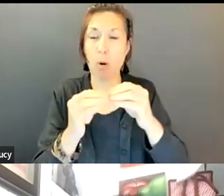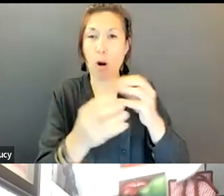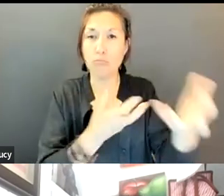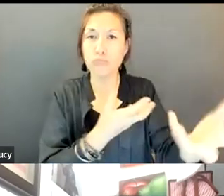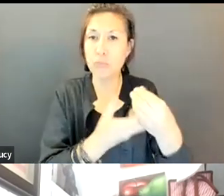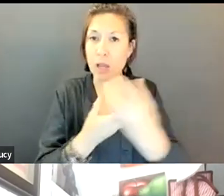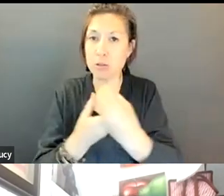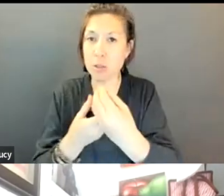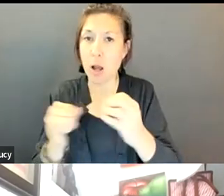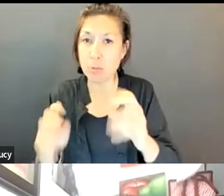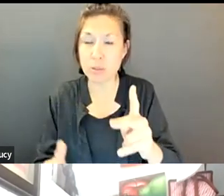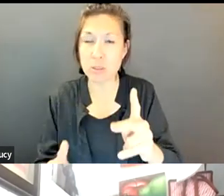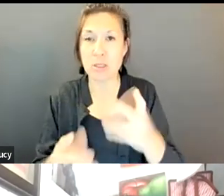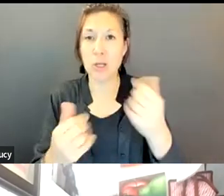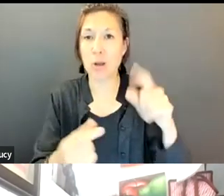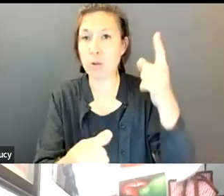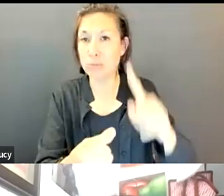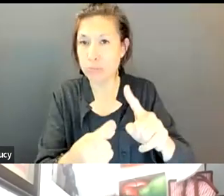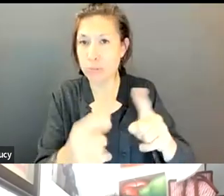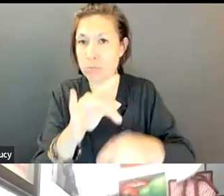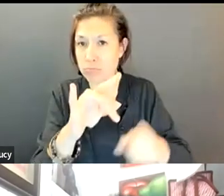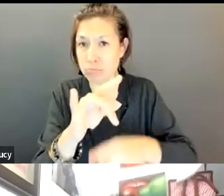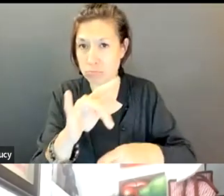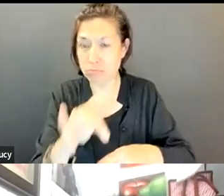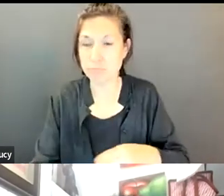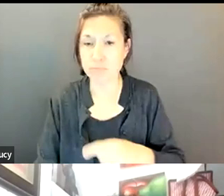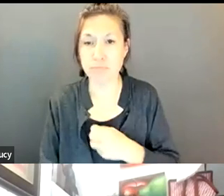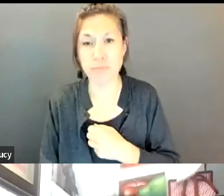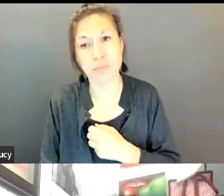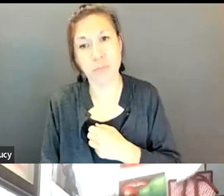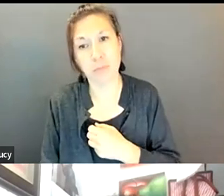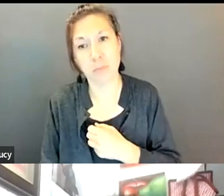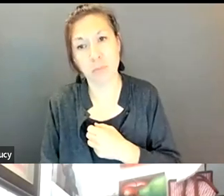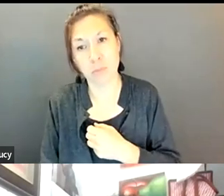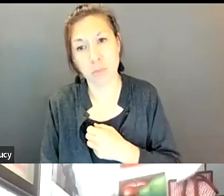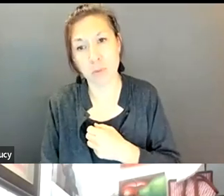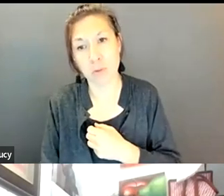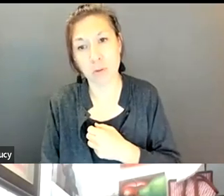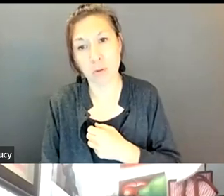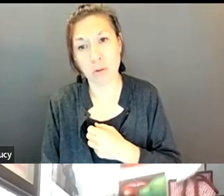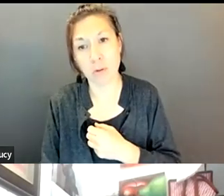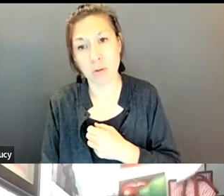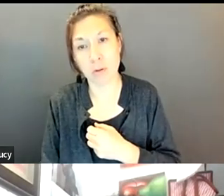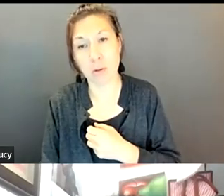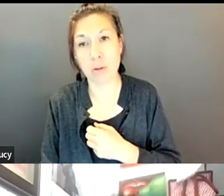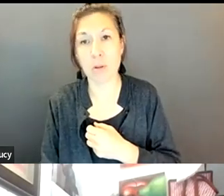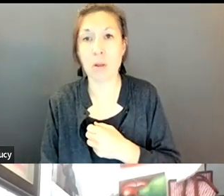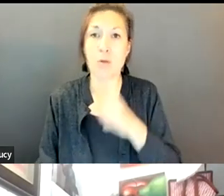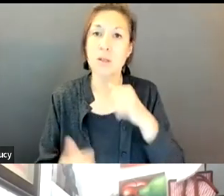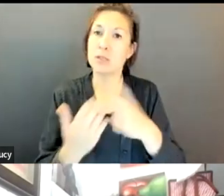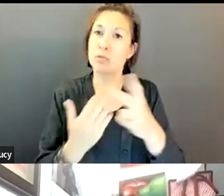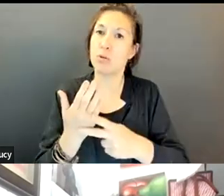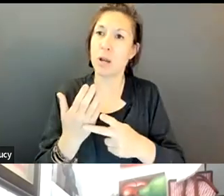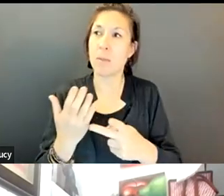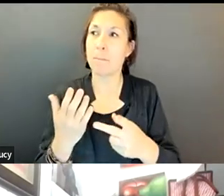this chronic absenteeism we are understanding that at the core of all of this programming has to be it has to be